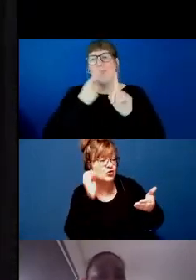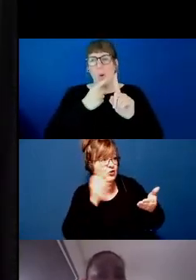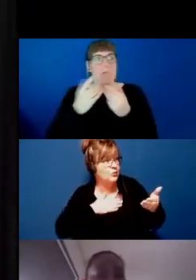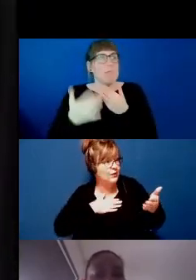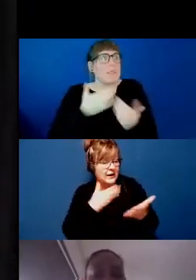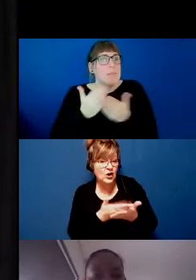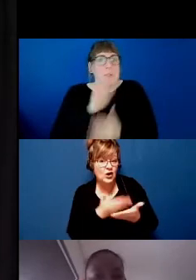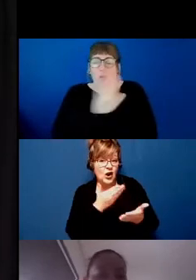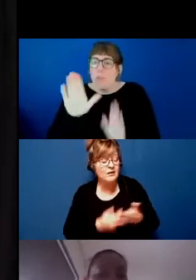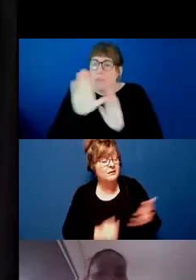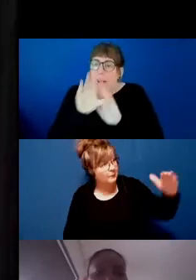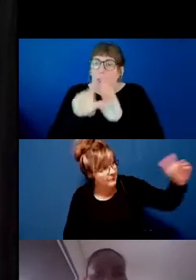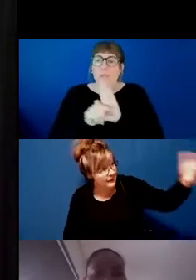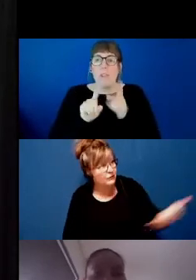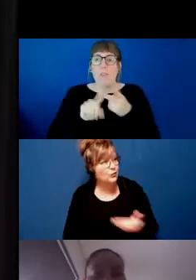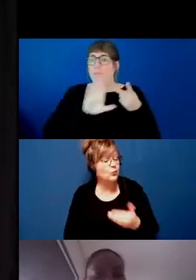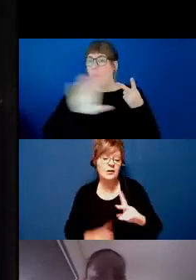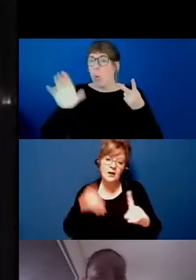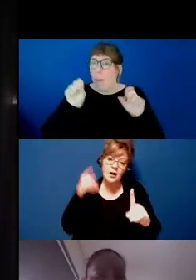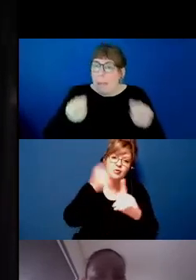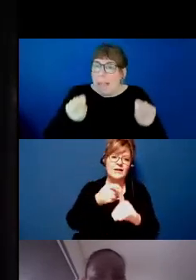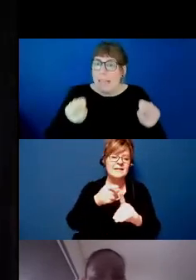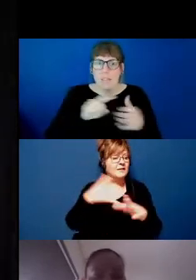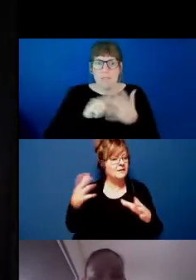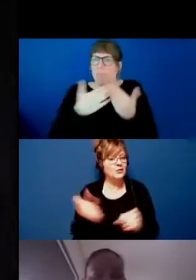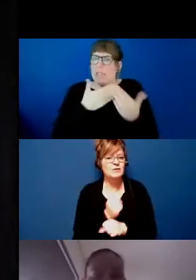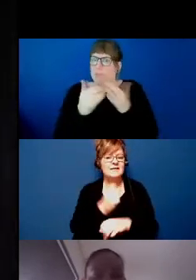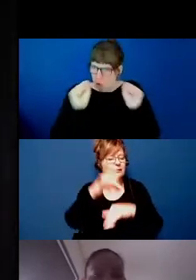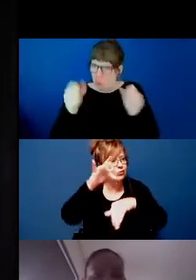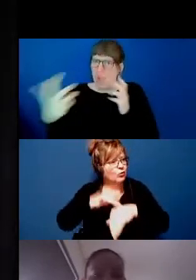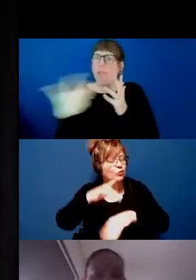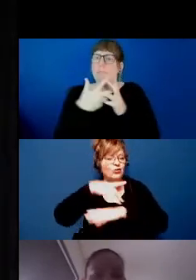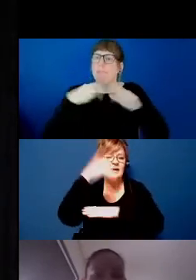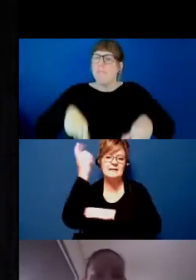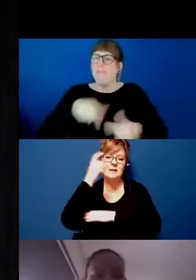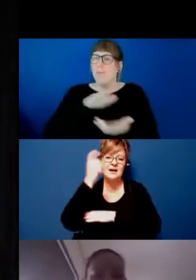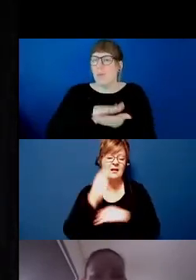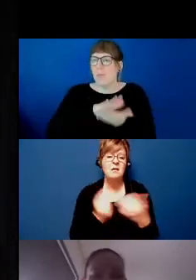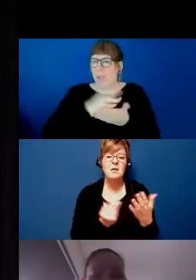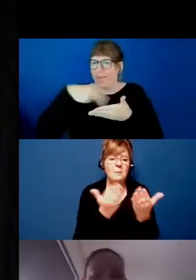and whatever your needs are, we have a place for you at Powell School of Dance.